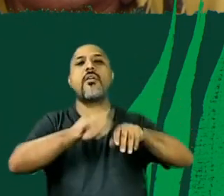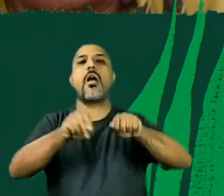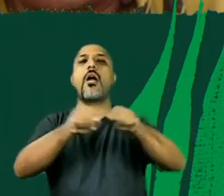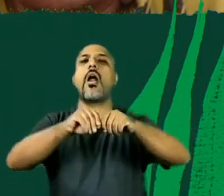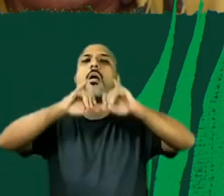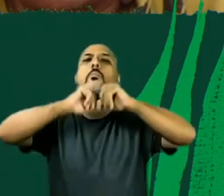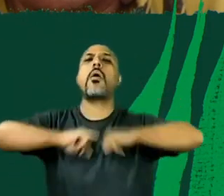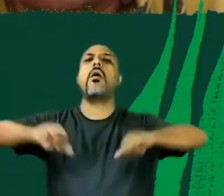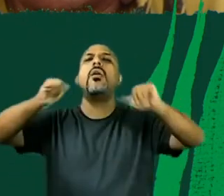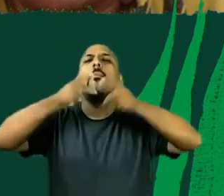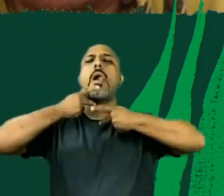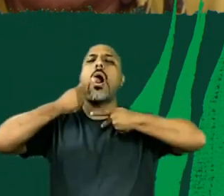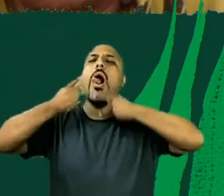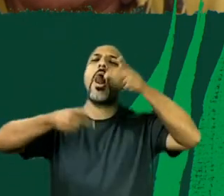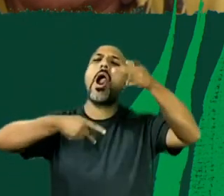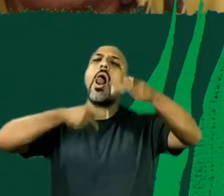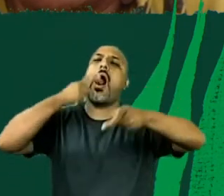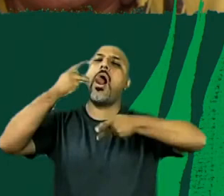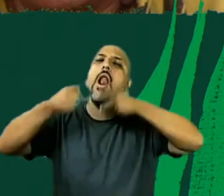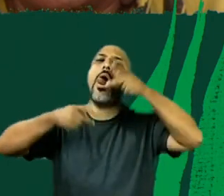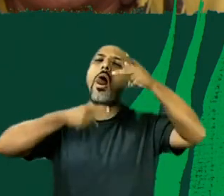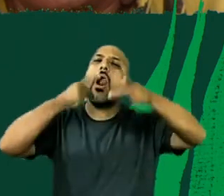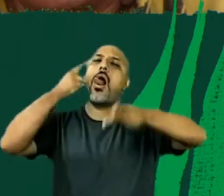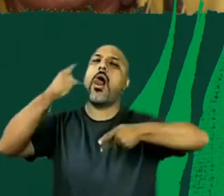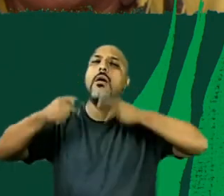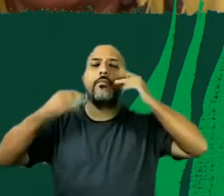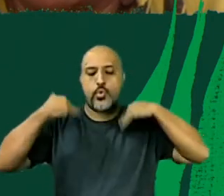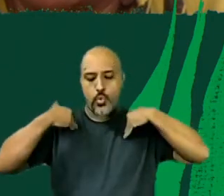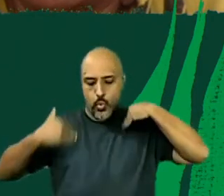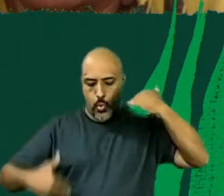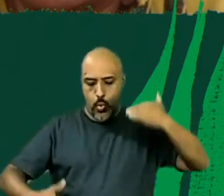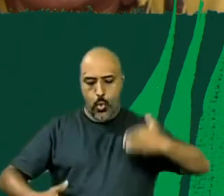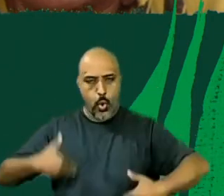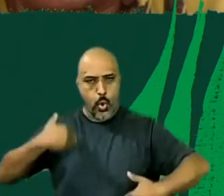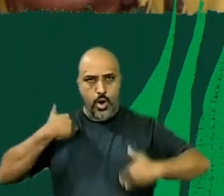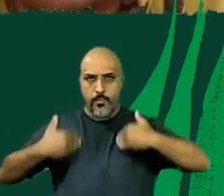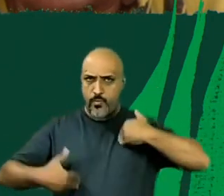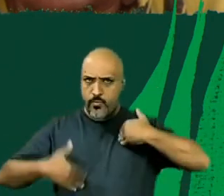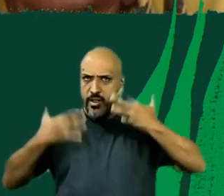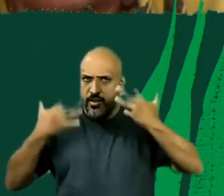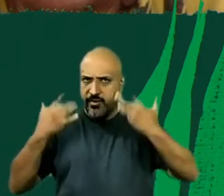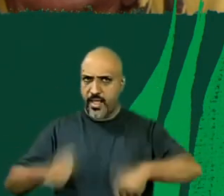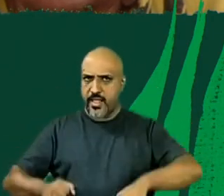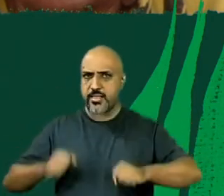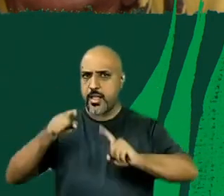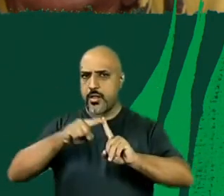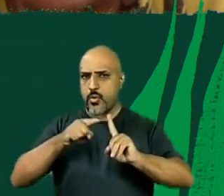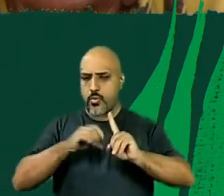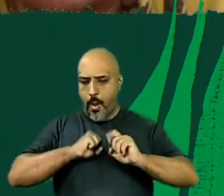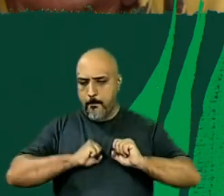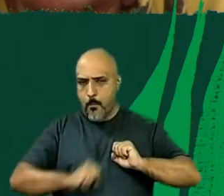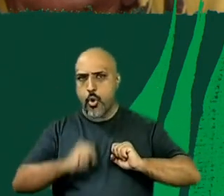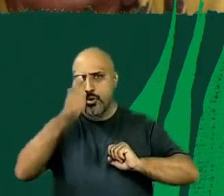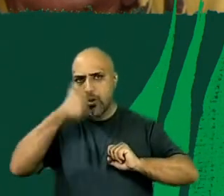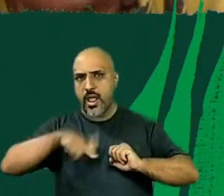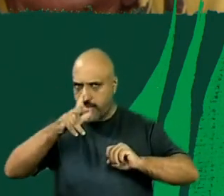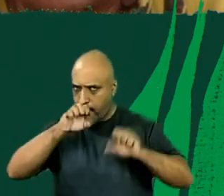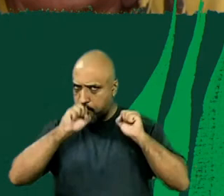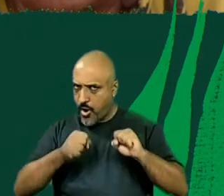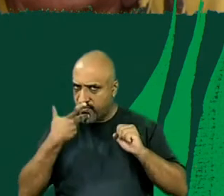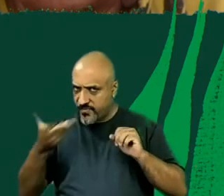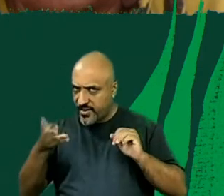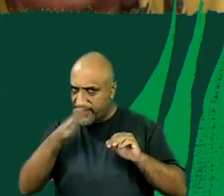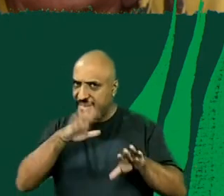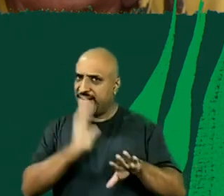have this discourse of the body, this discourse of the body in favor of abortion, and they can